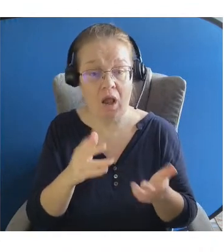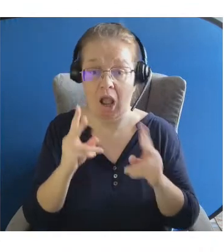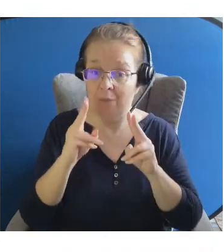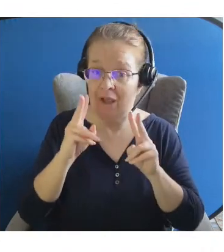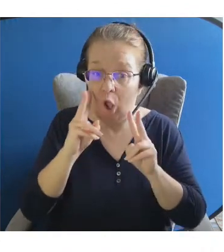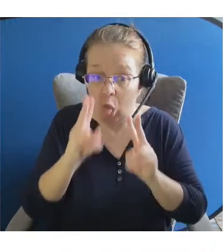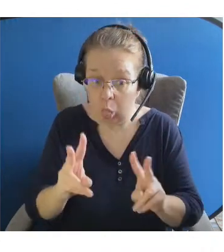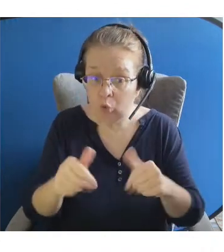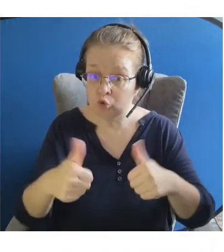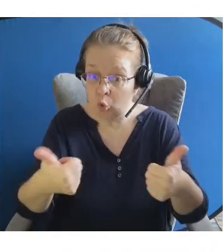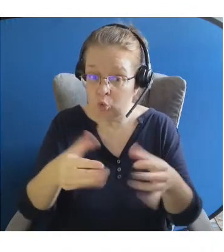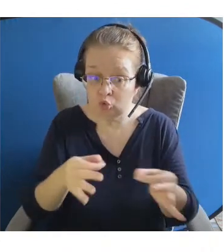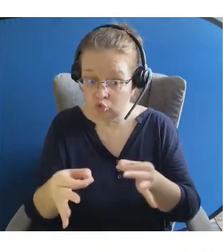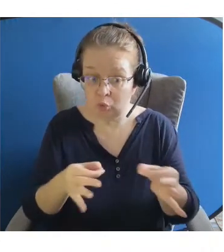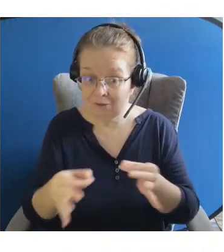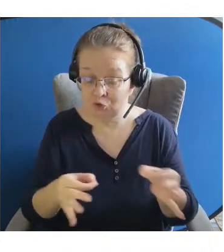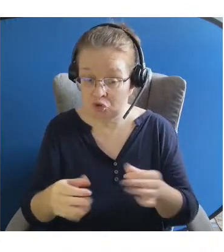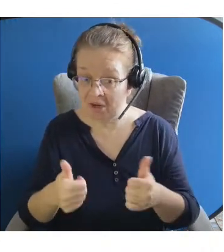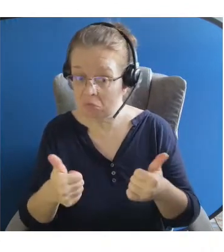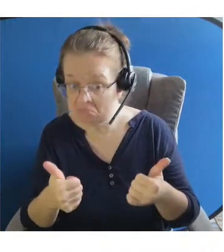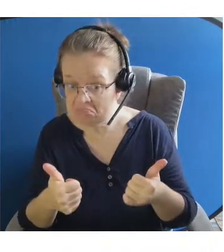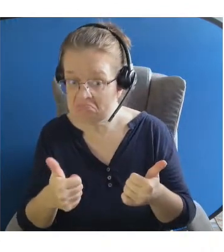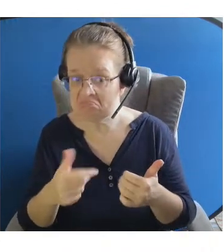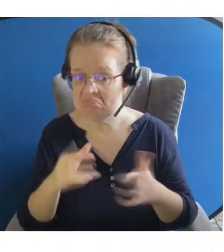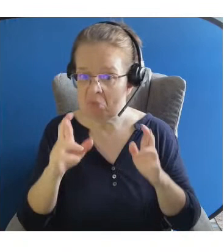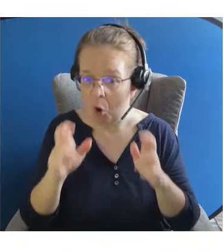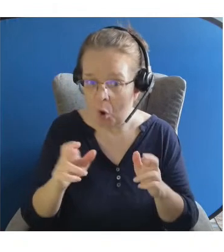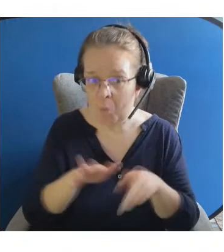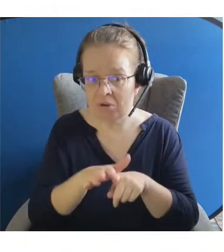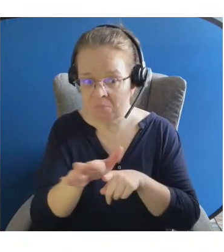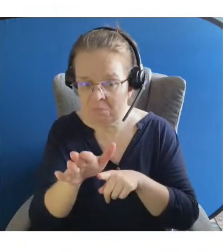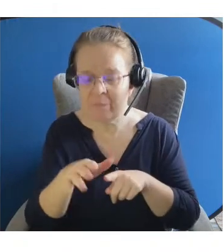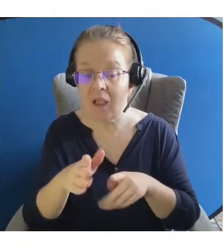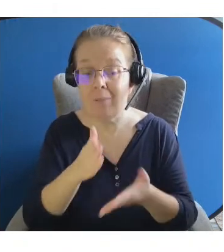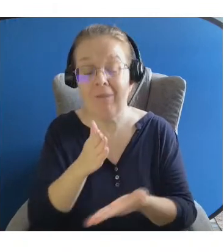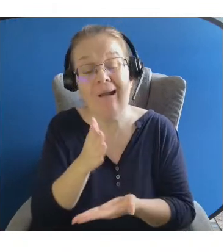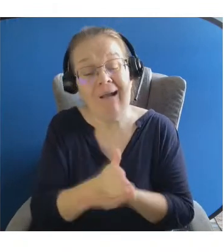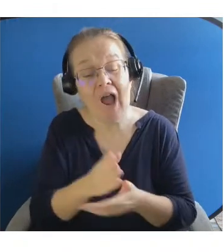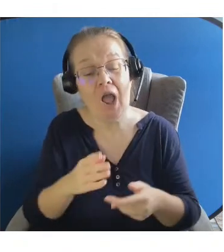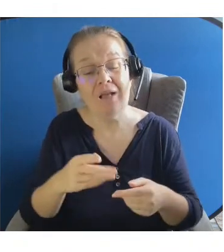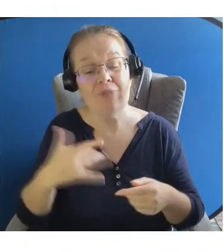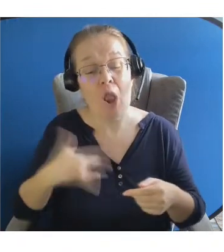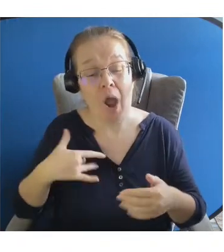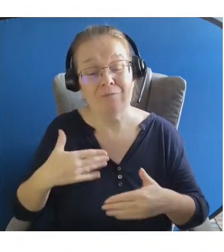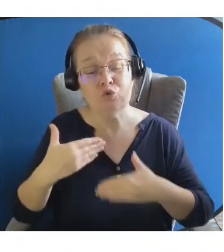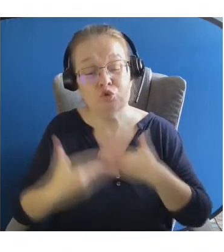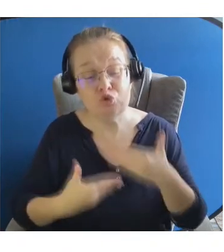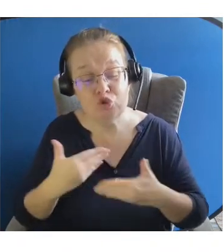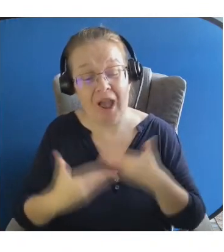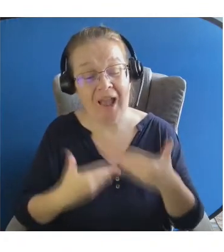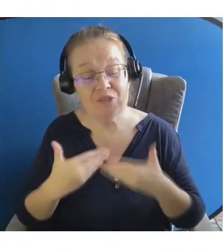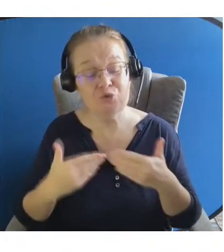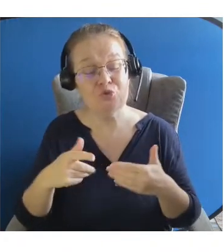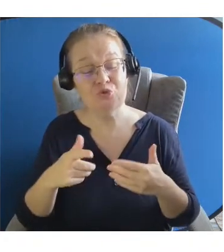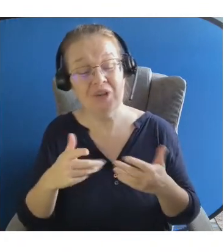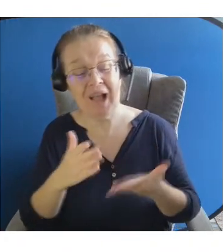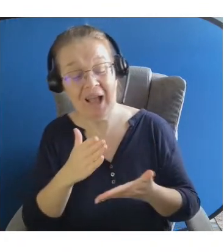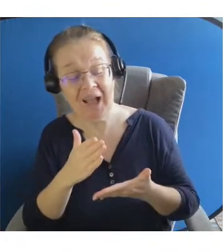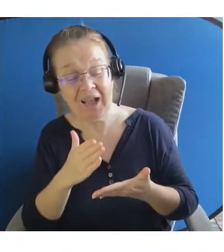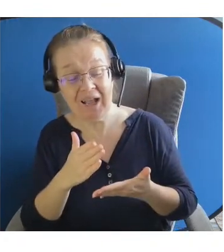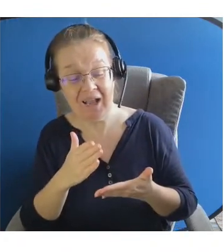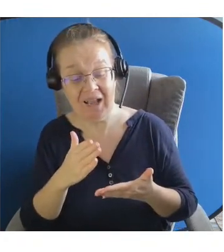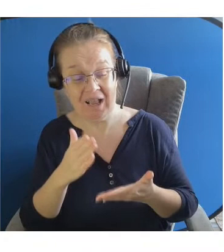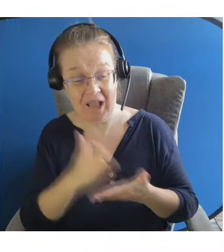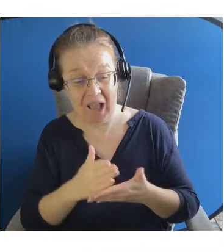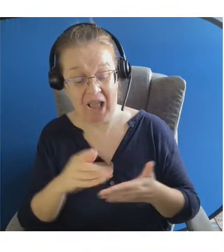strategy, but in order to make a change in people's life, and particularly after the great